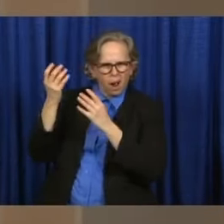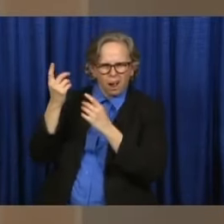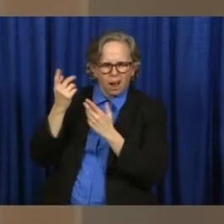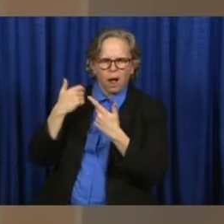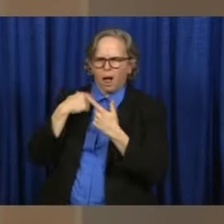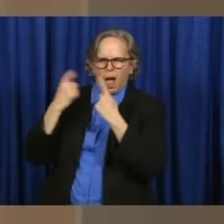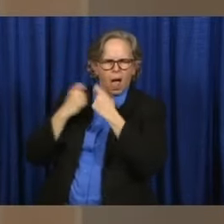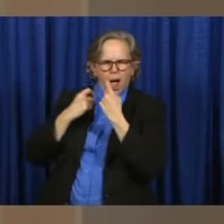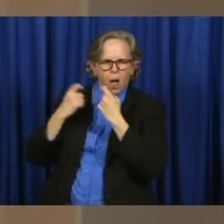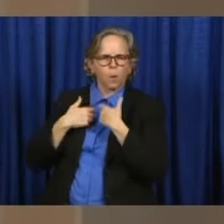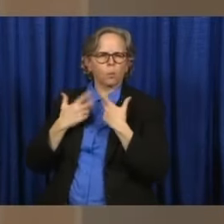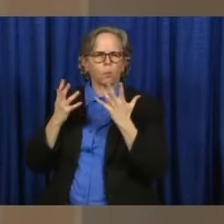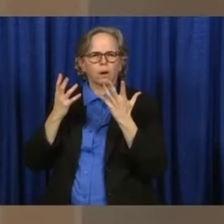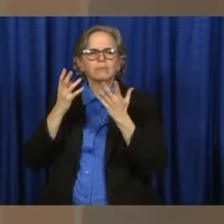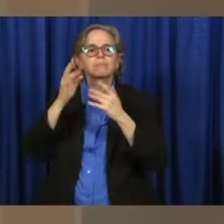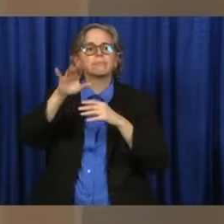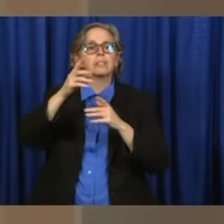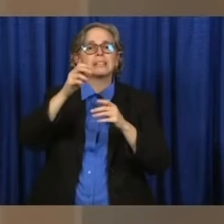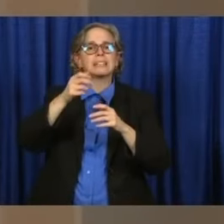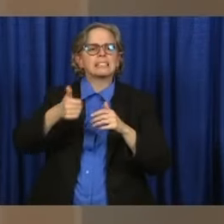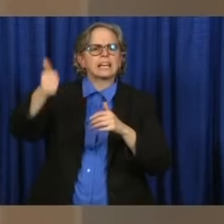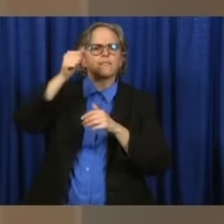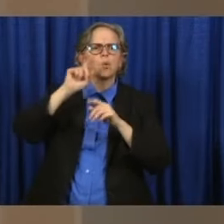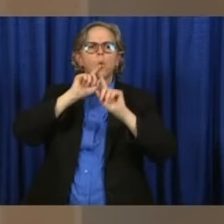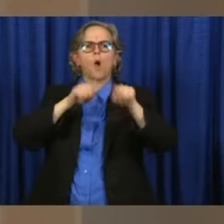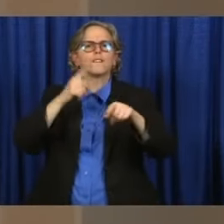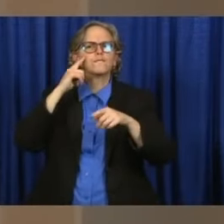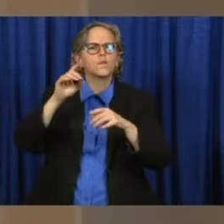regarding foreclosures on commercial